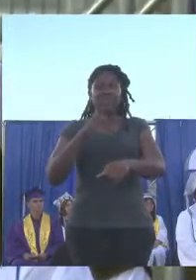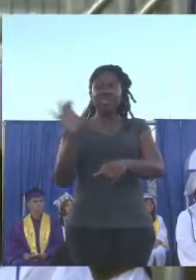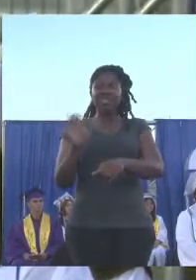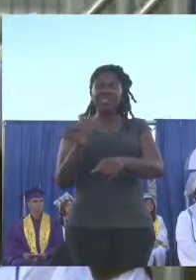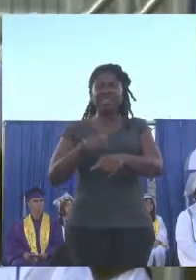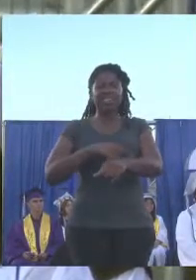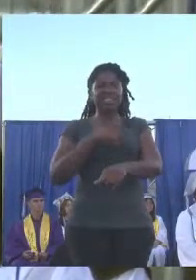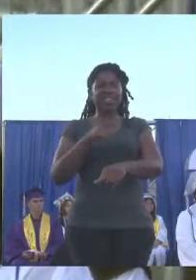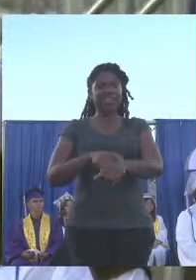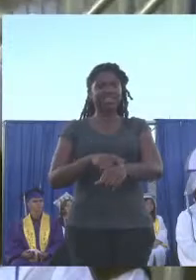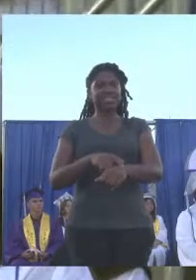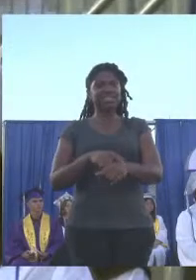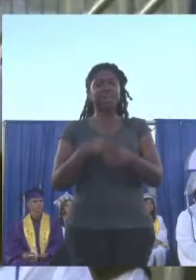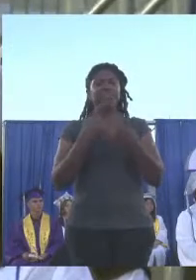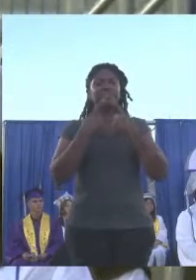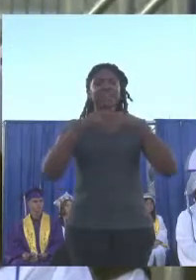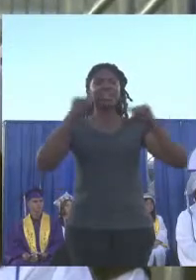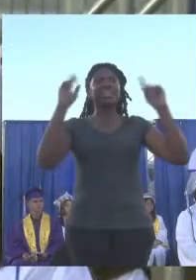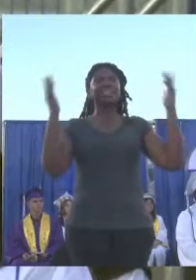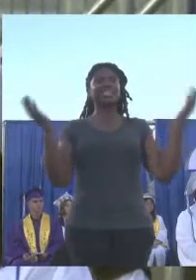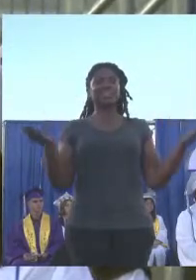now we are finally here.